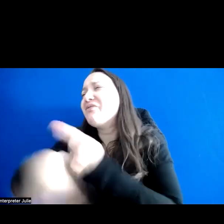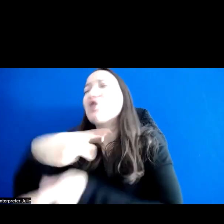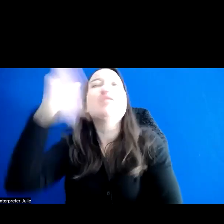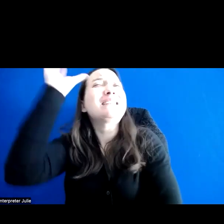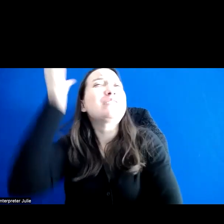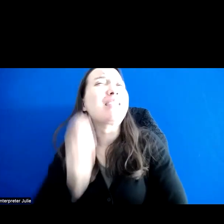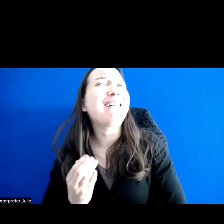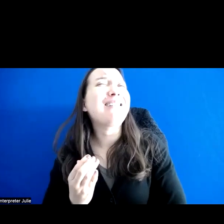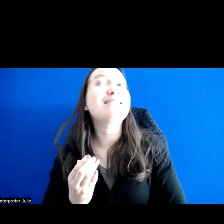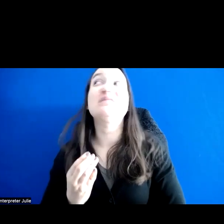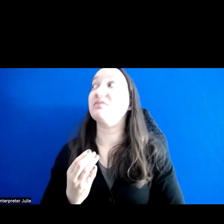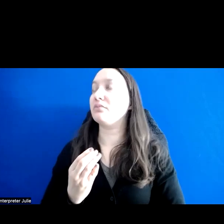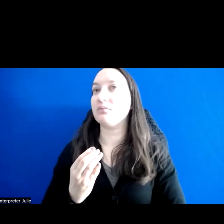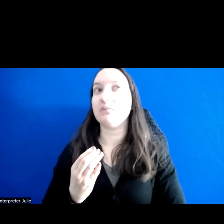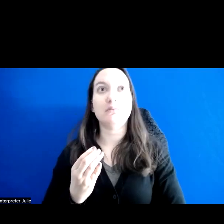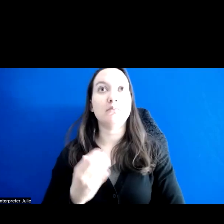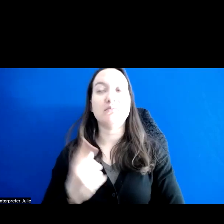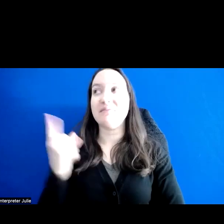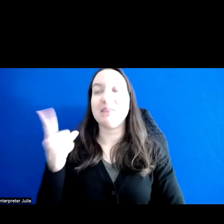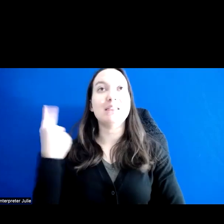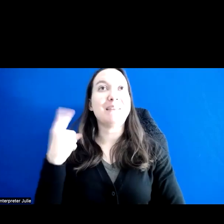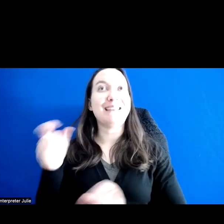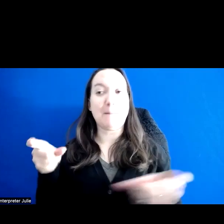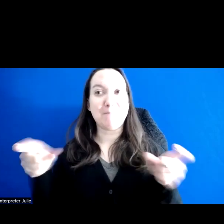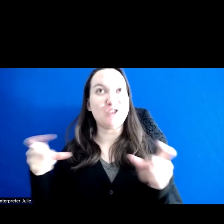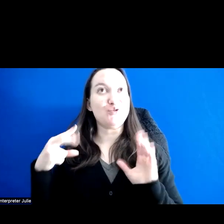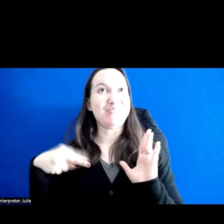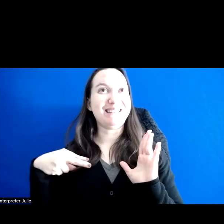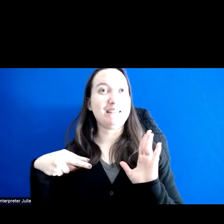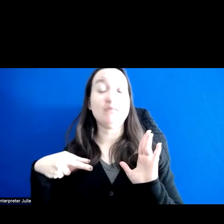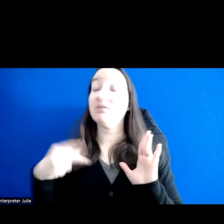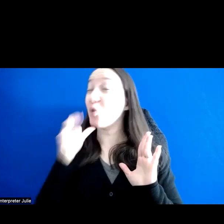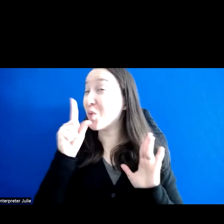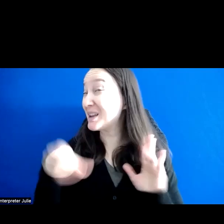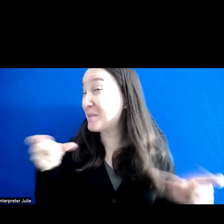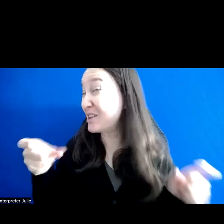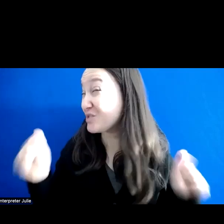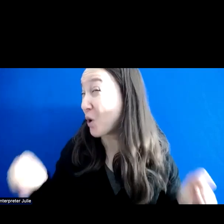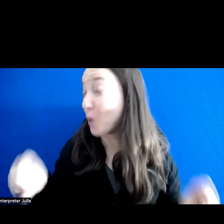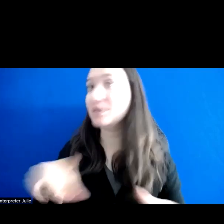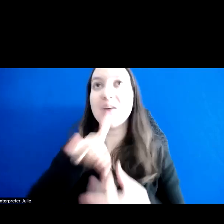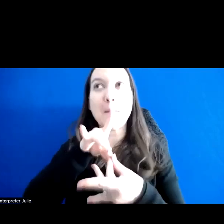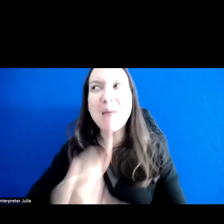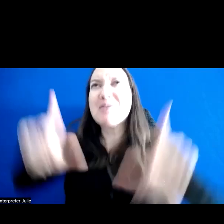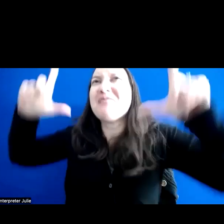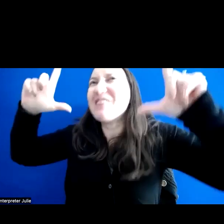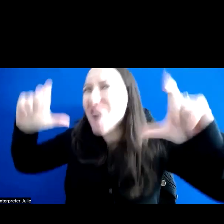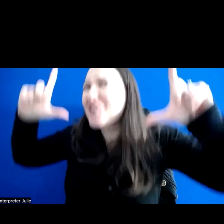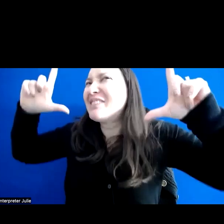meet, into something that was manageable. And not only manageable, but which was about